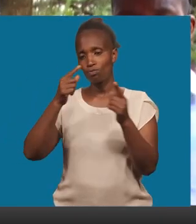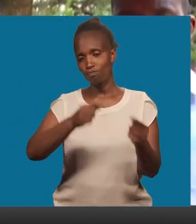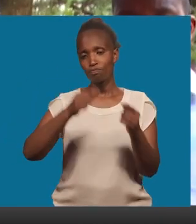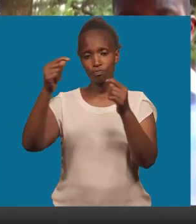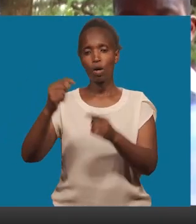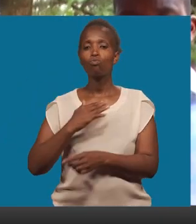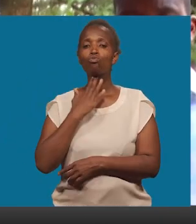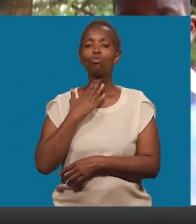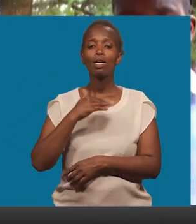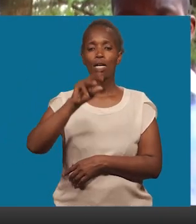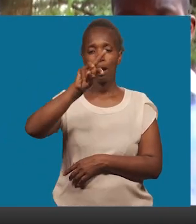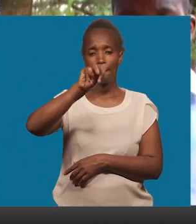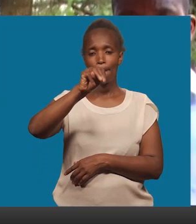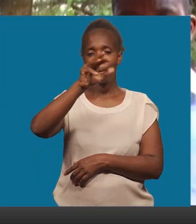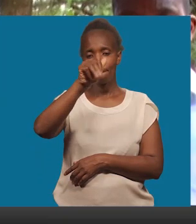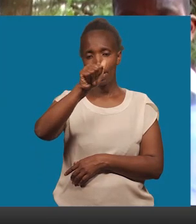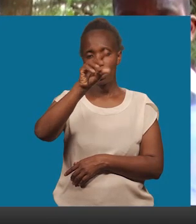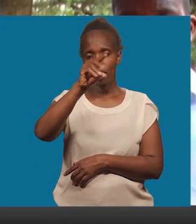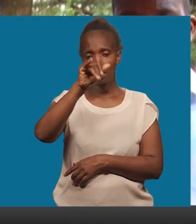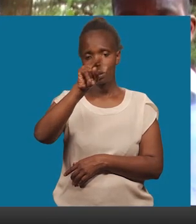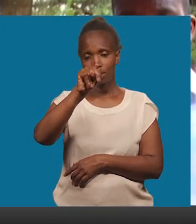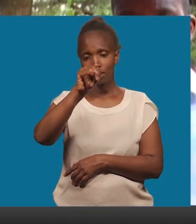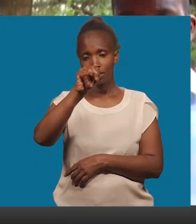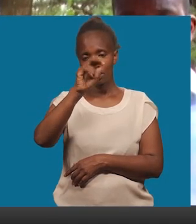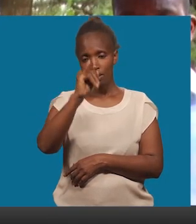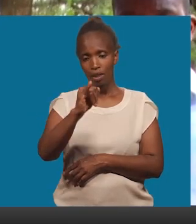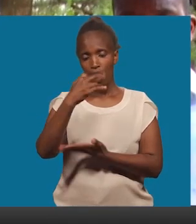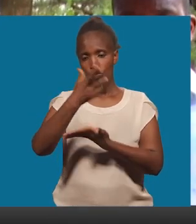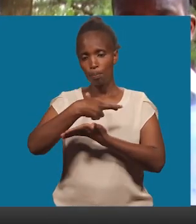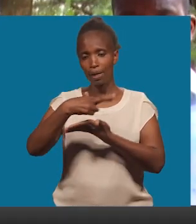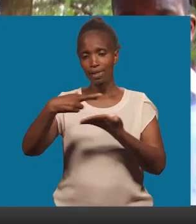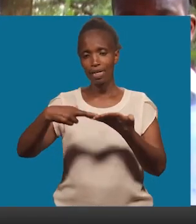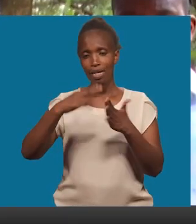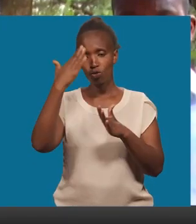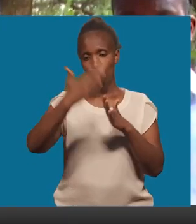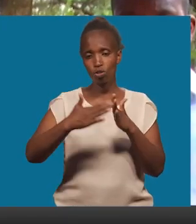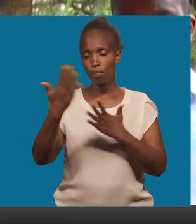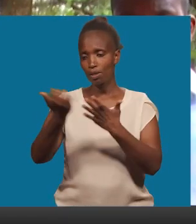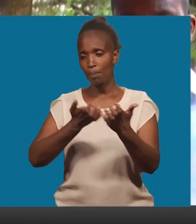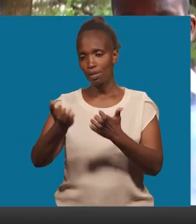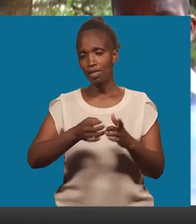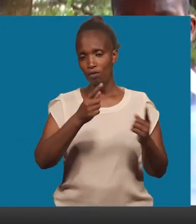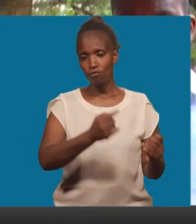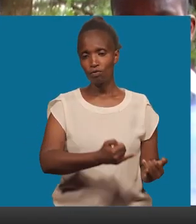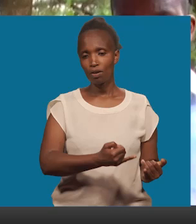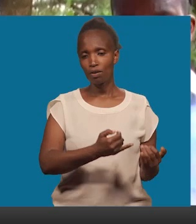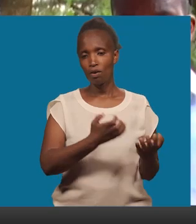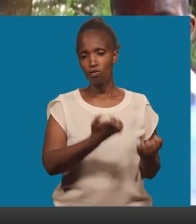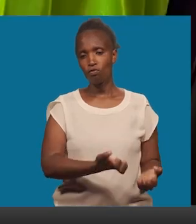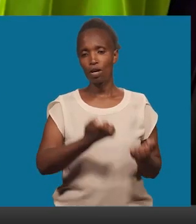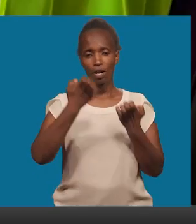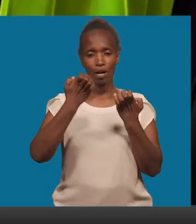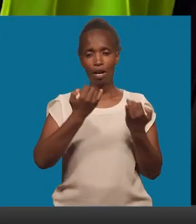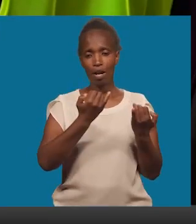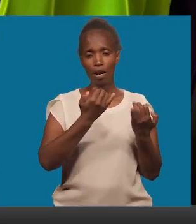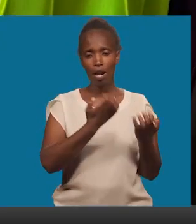as an international lab so that then we stop this business of taking minerals to neighboring